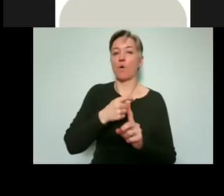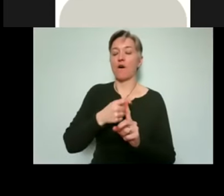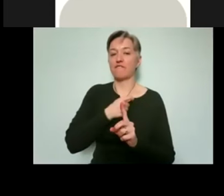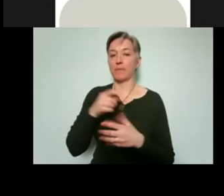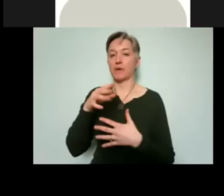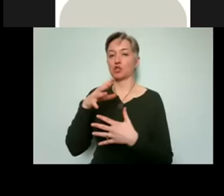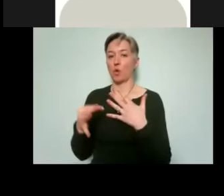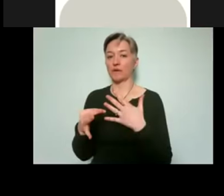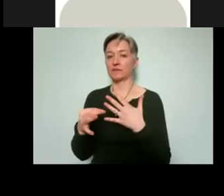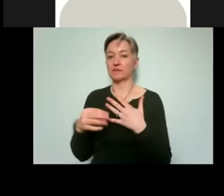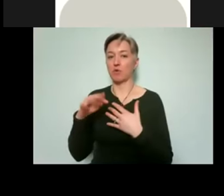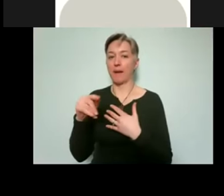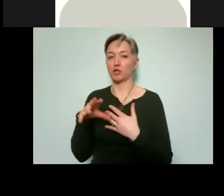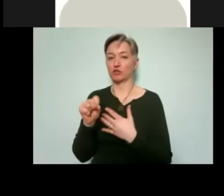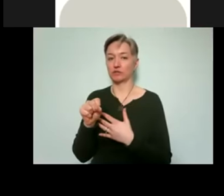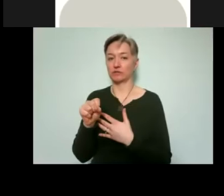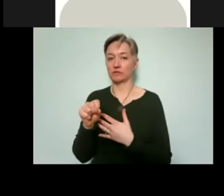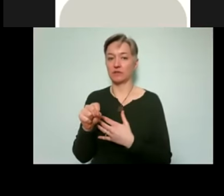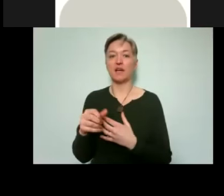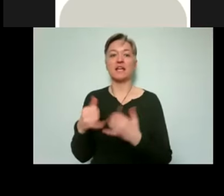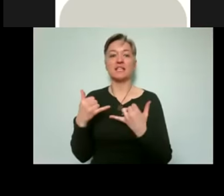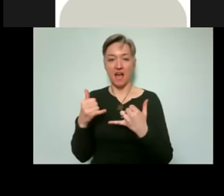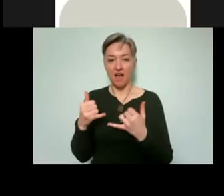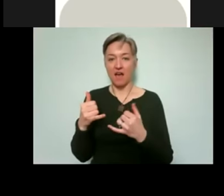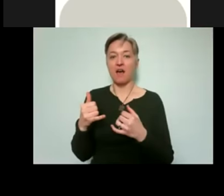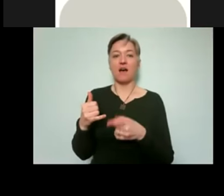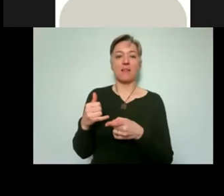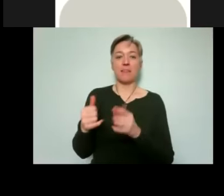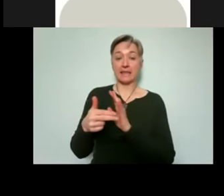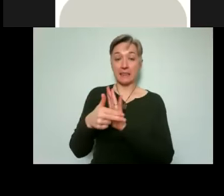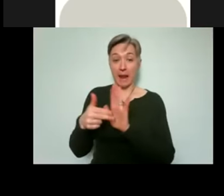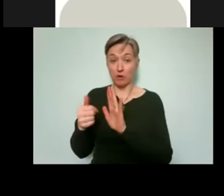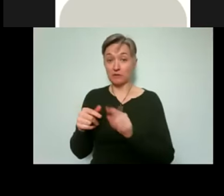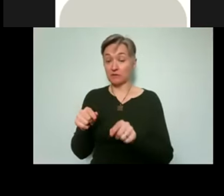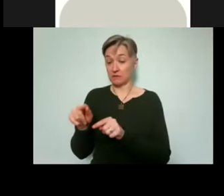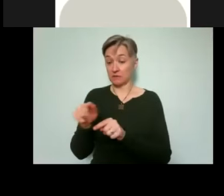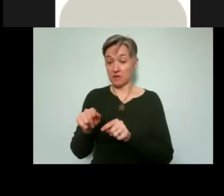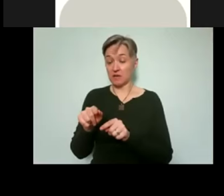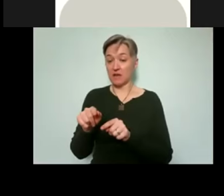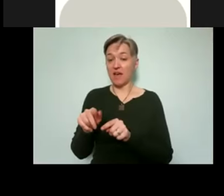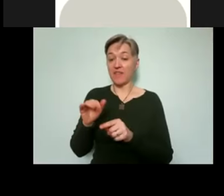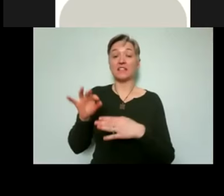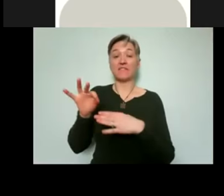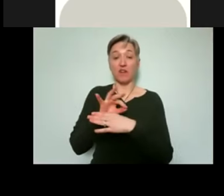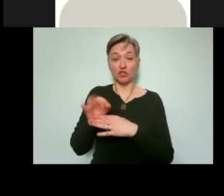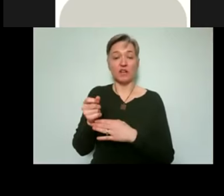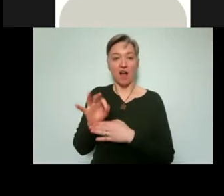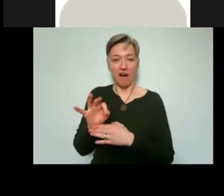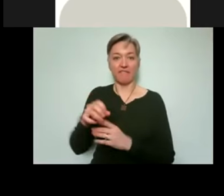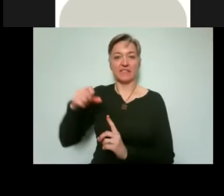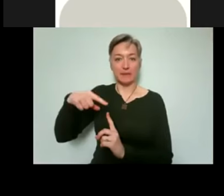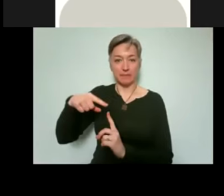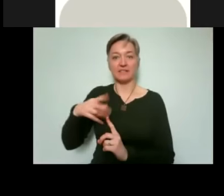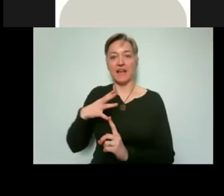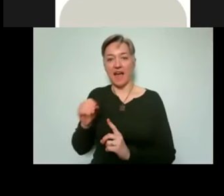parameters. So we're going to try to account for the spatial position of these labels as a function of the stimulus, the choice the animal made, and so on. Muss Okay, mal